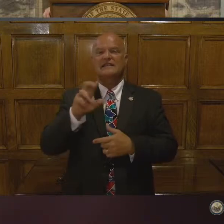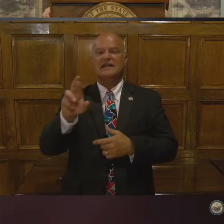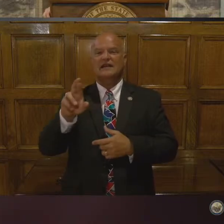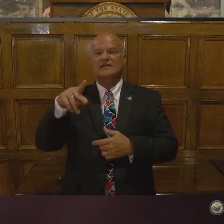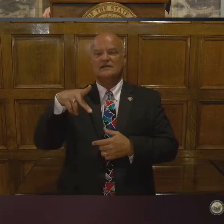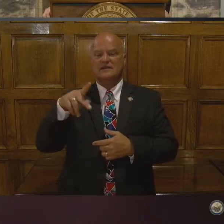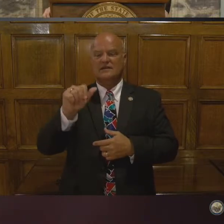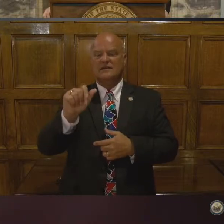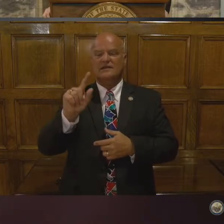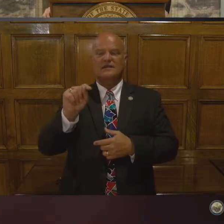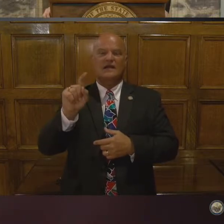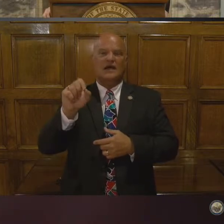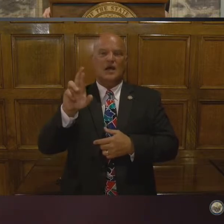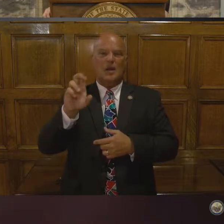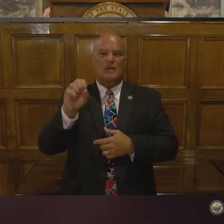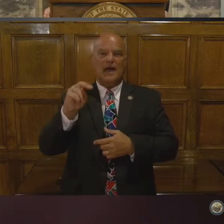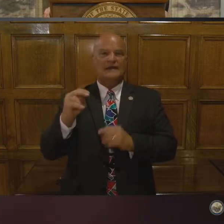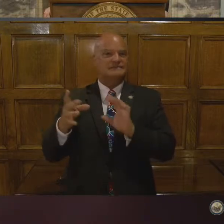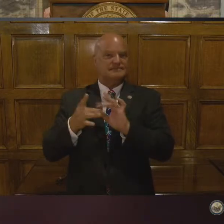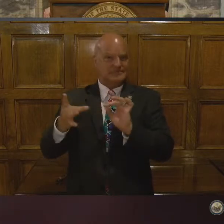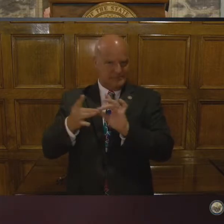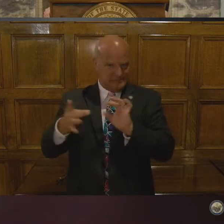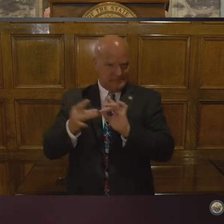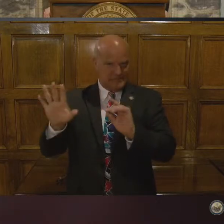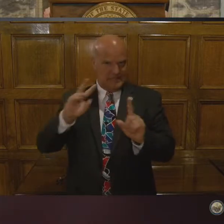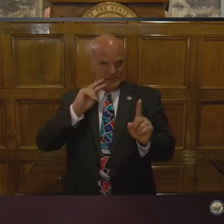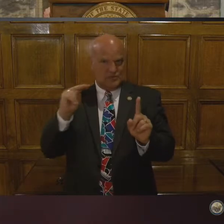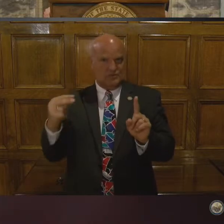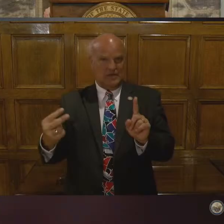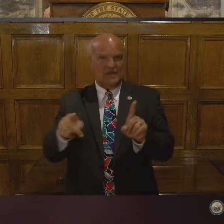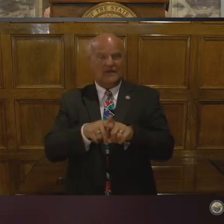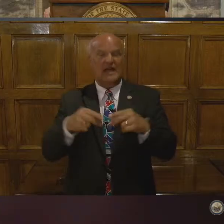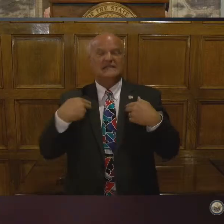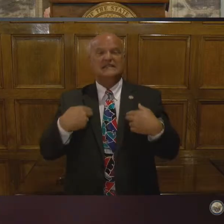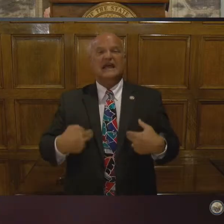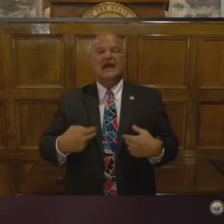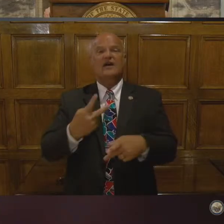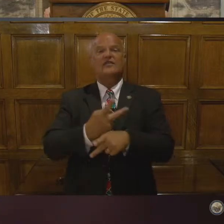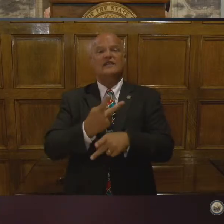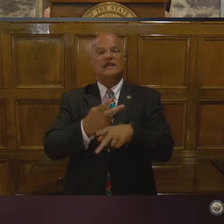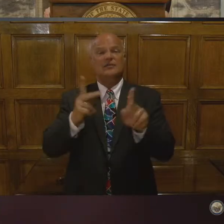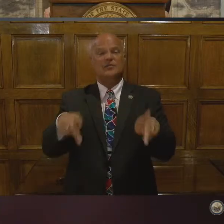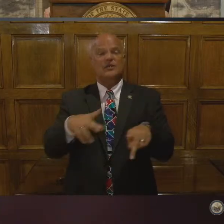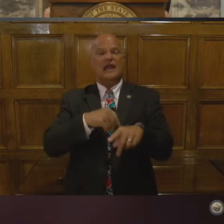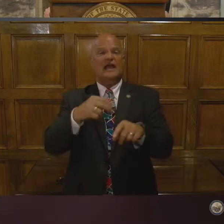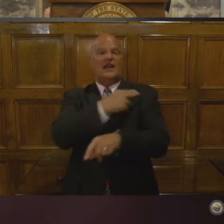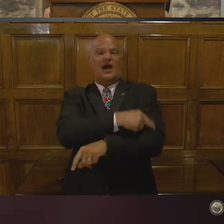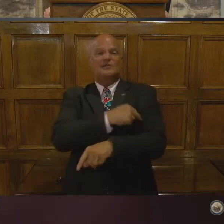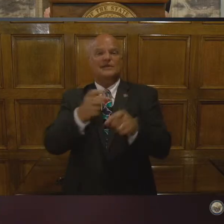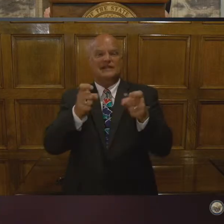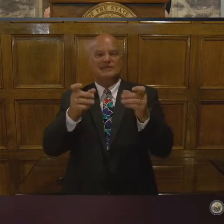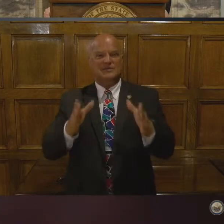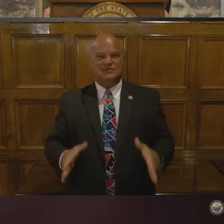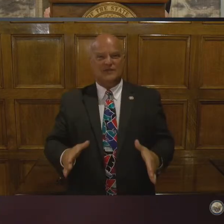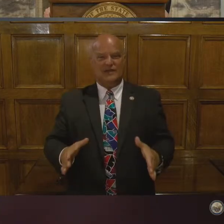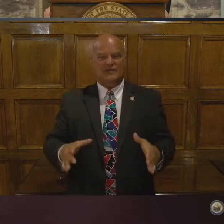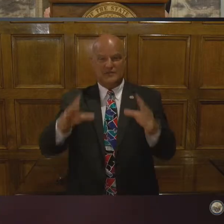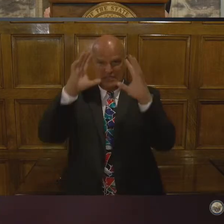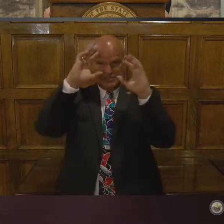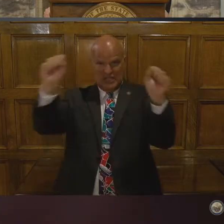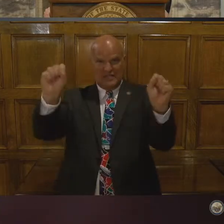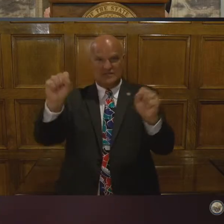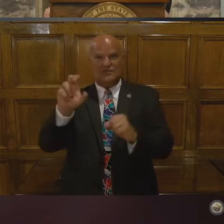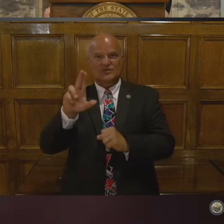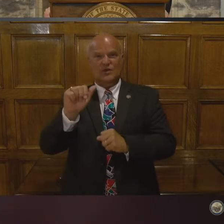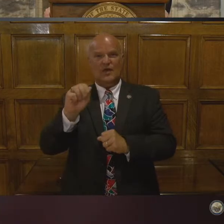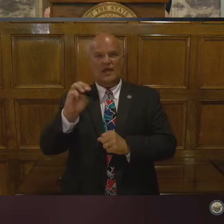Patterson comment on it from his perspective as a healthcare professional and hospital administrator, chancellor,